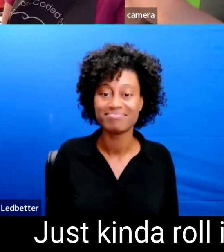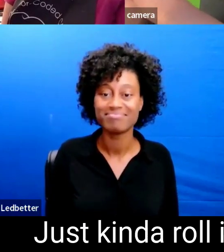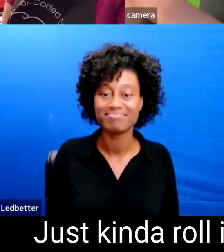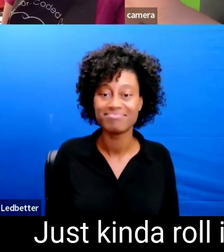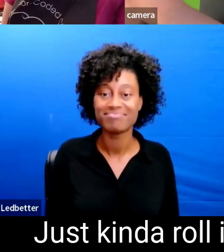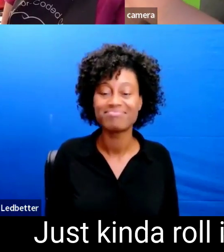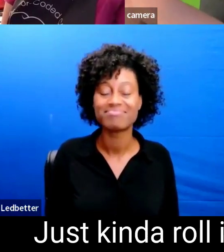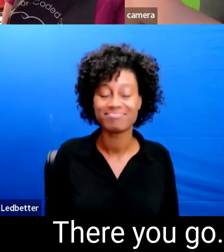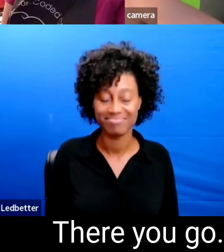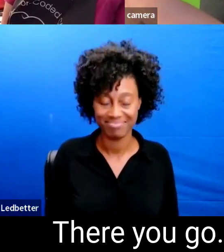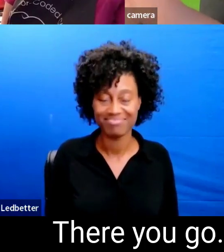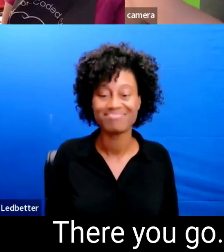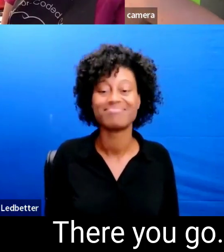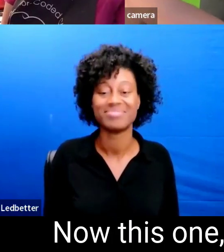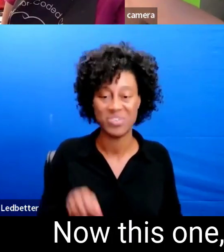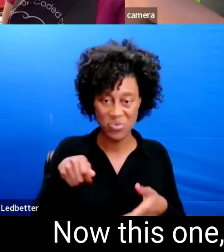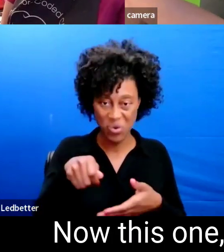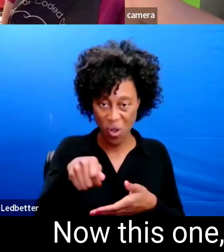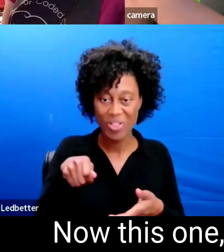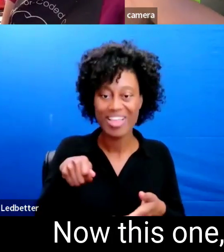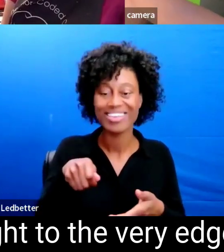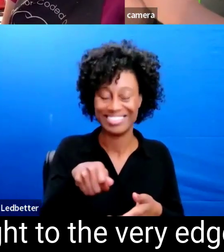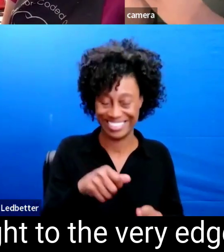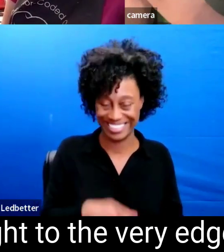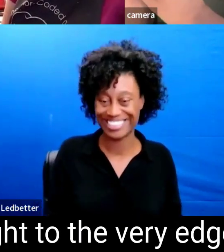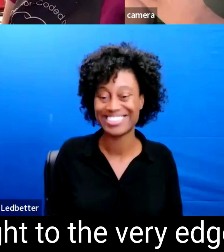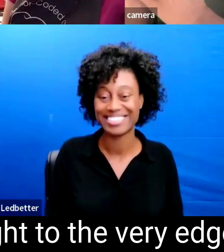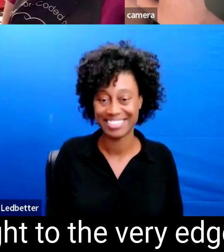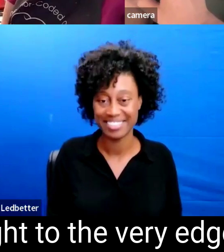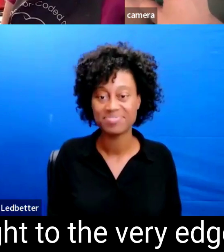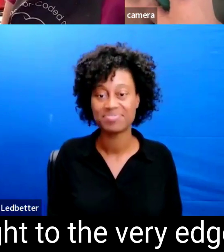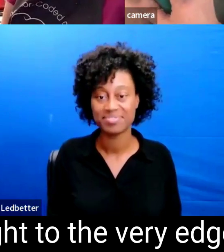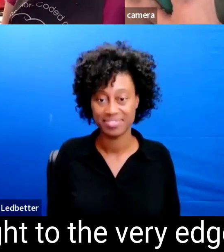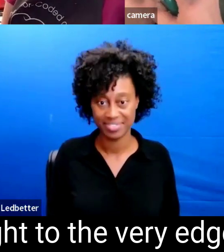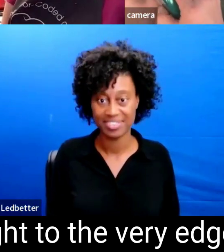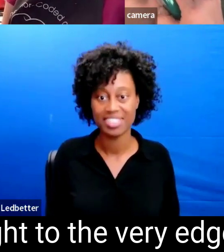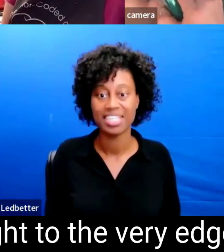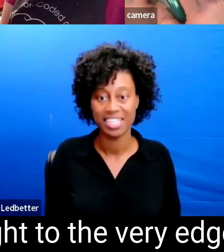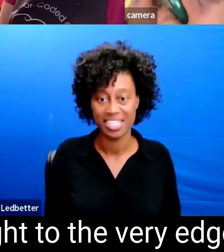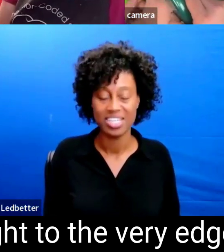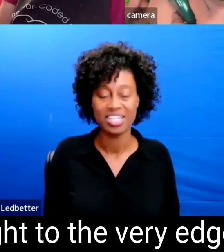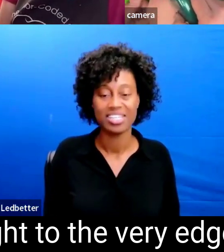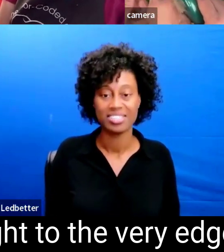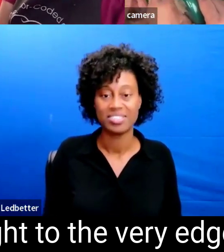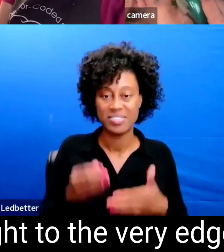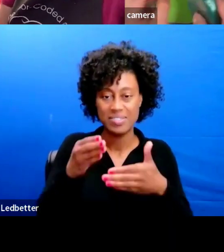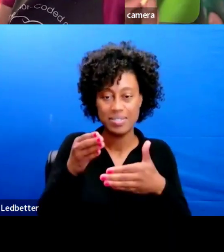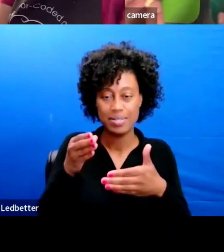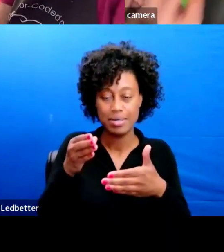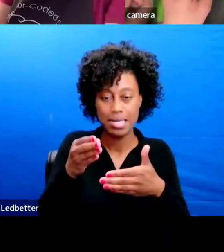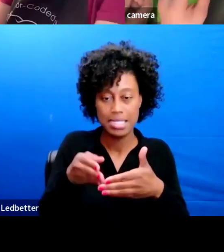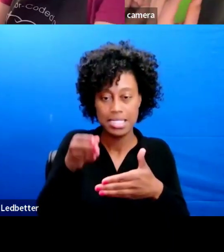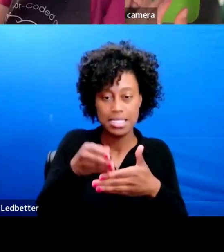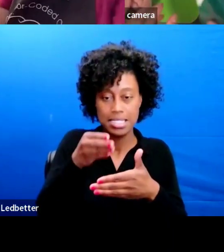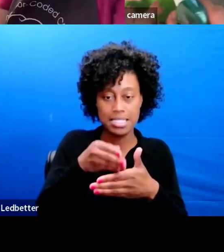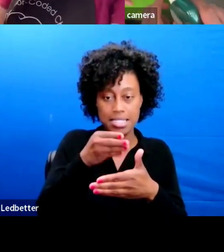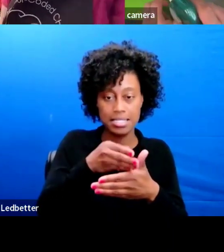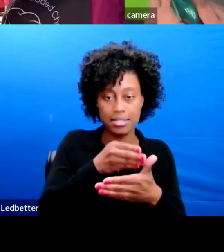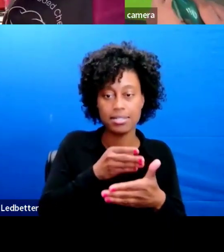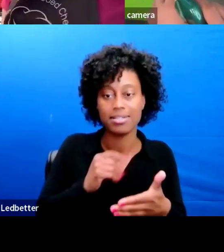There you go. Just kind of roll it. There you go. So this one, you're right to the very edge. Let's do that one.